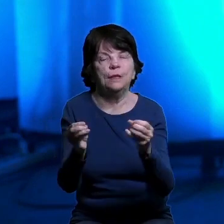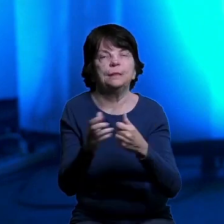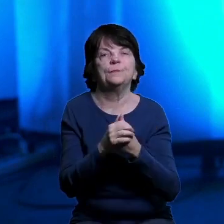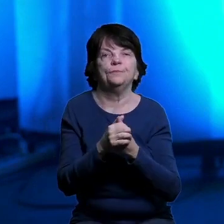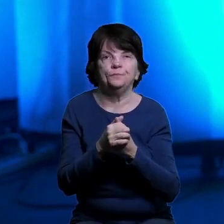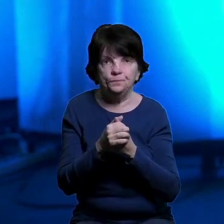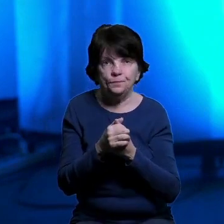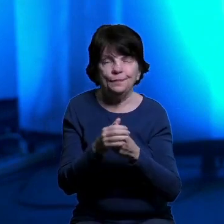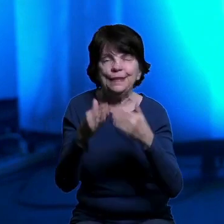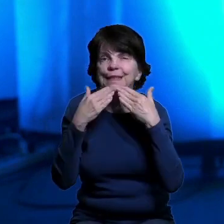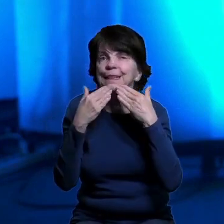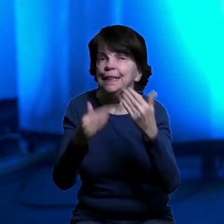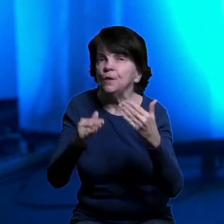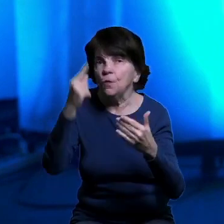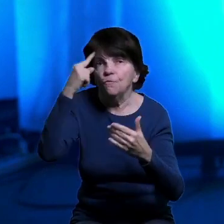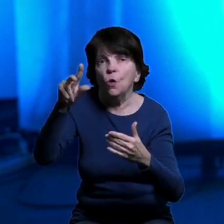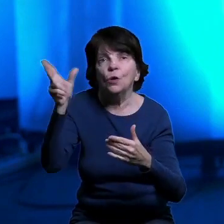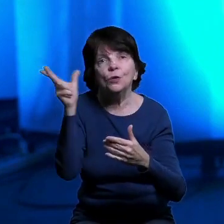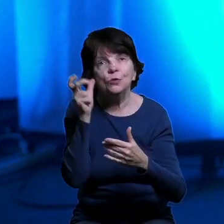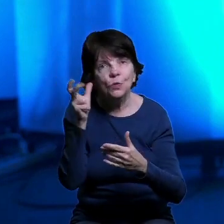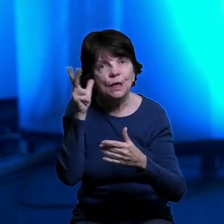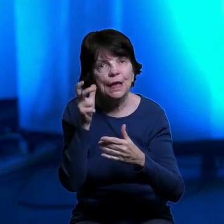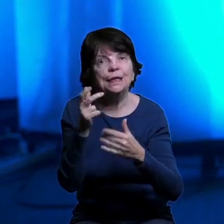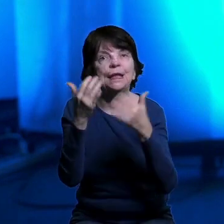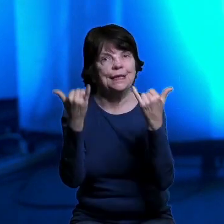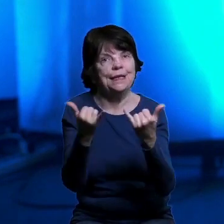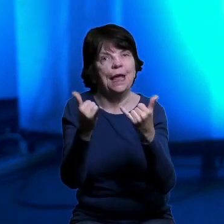760-243-4343. Thank you for tuning in with us today and